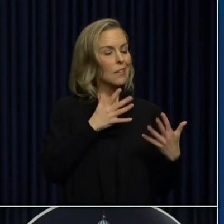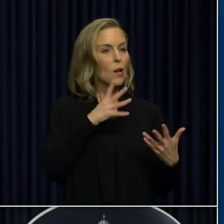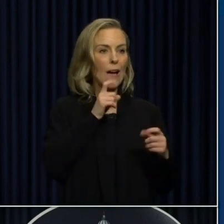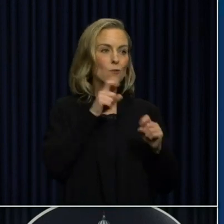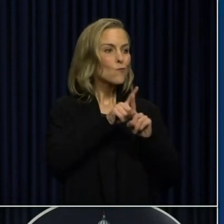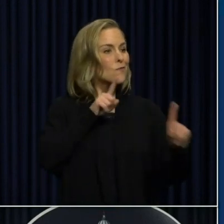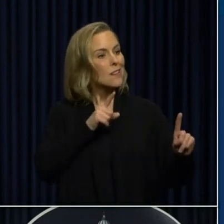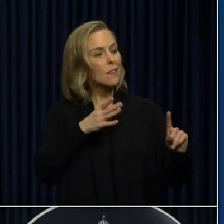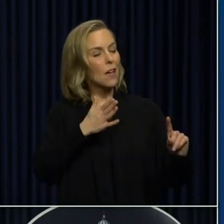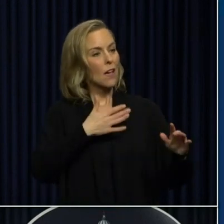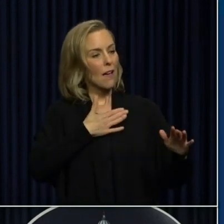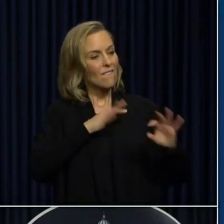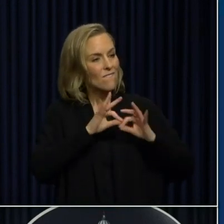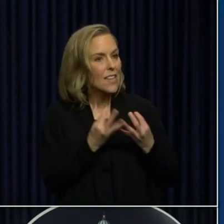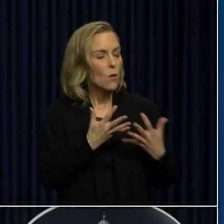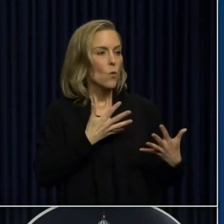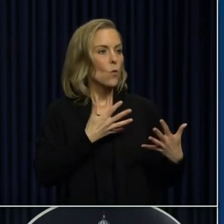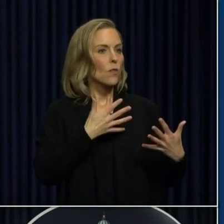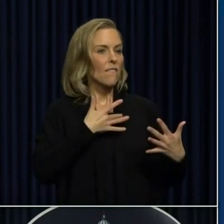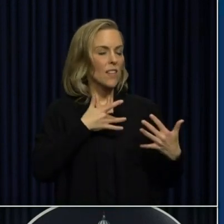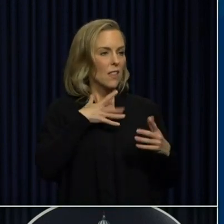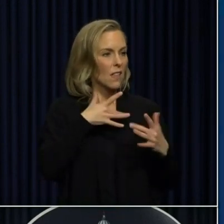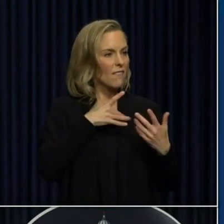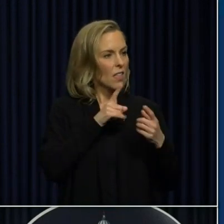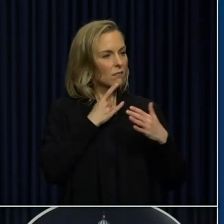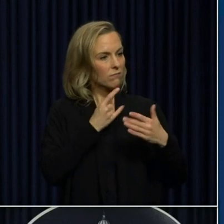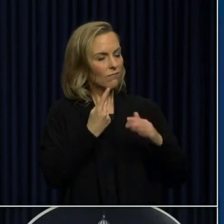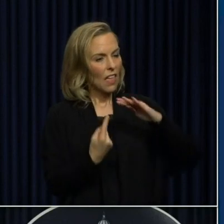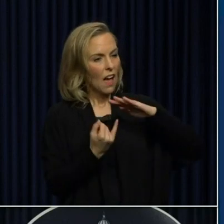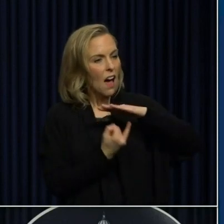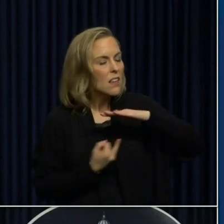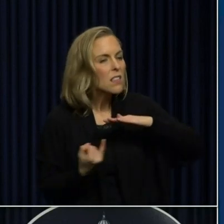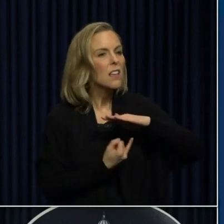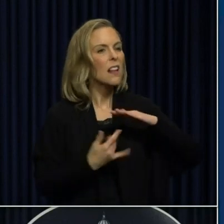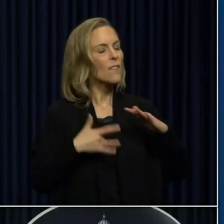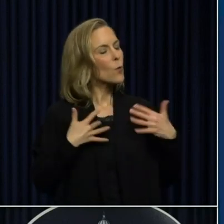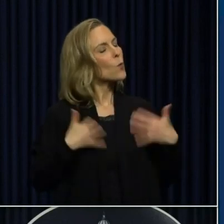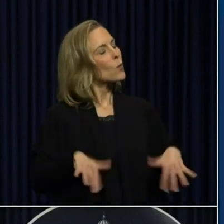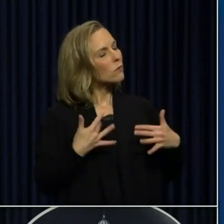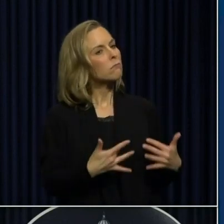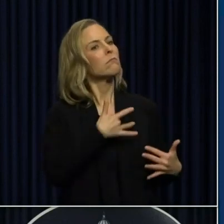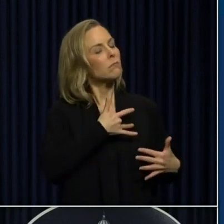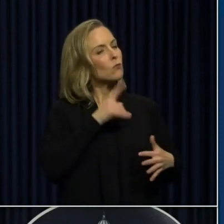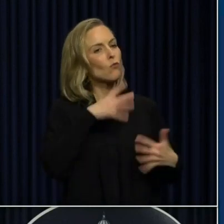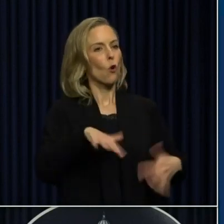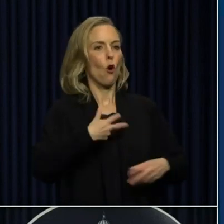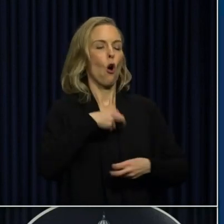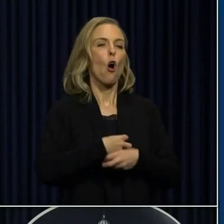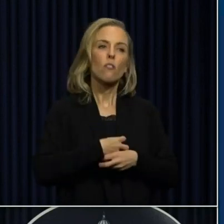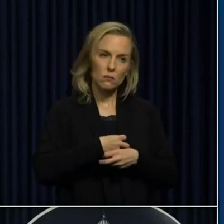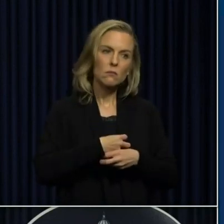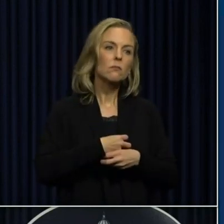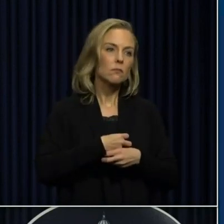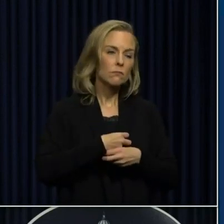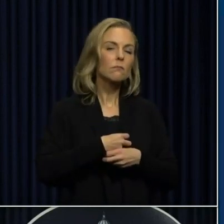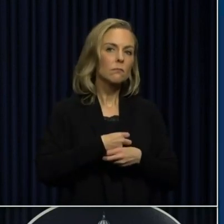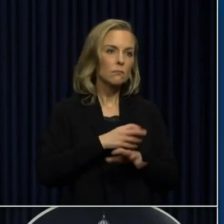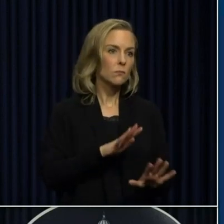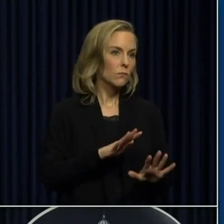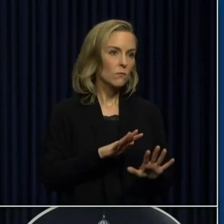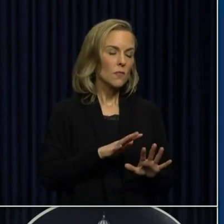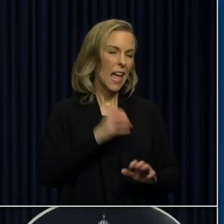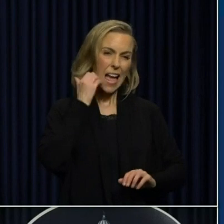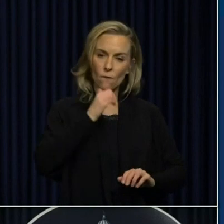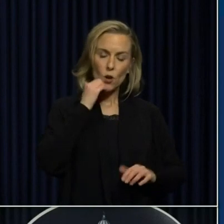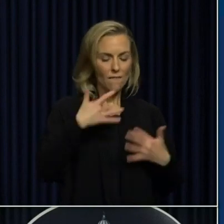to. It's difficult. It's isolating. It's hard. And it's hard